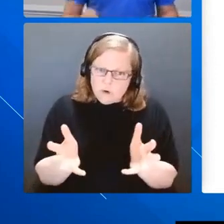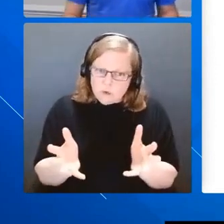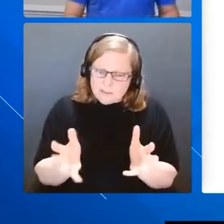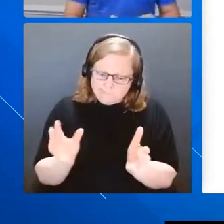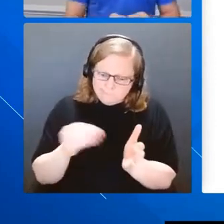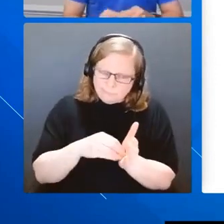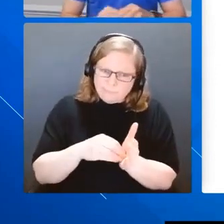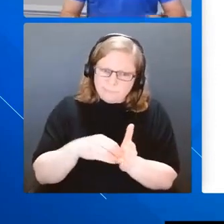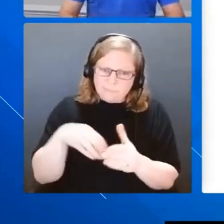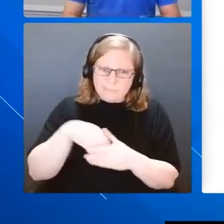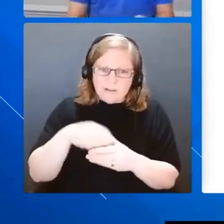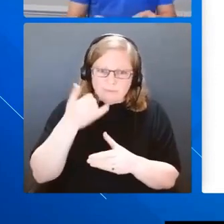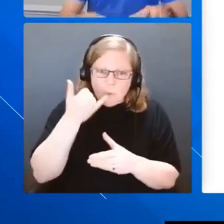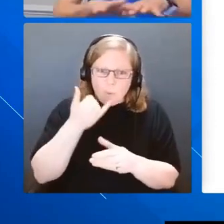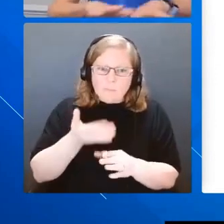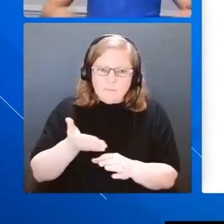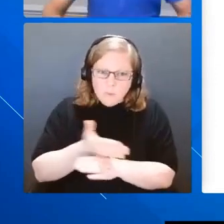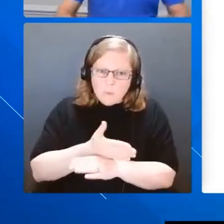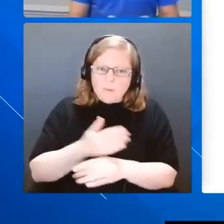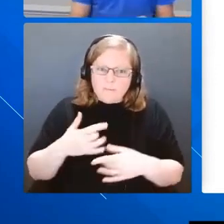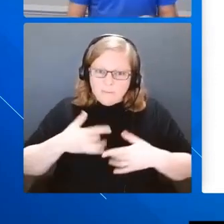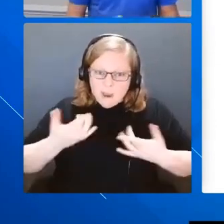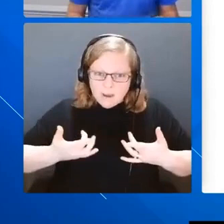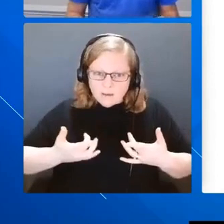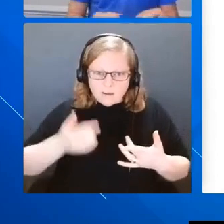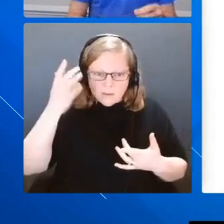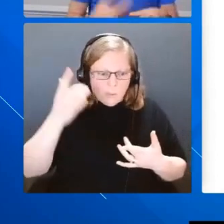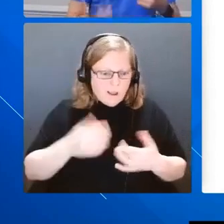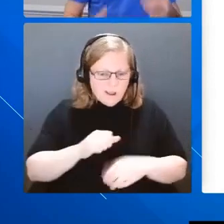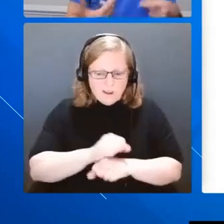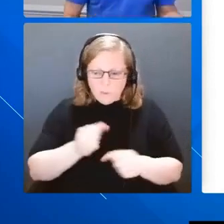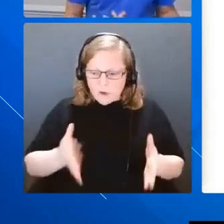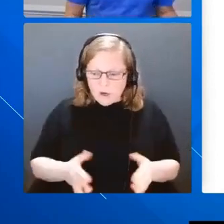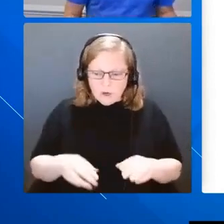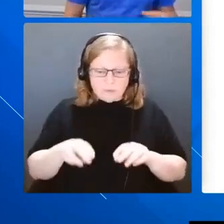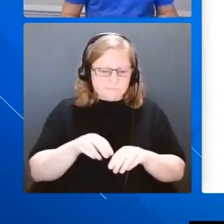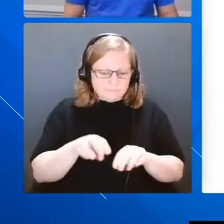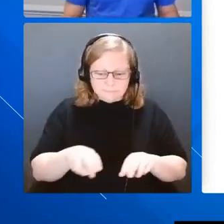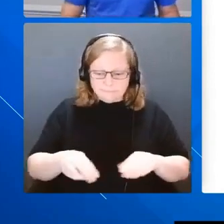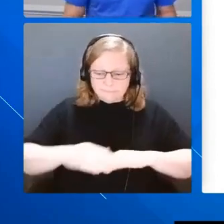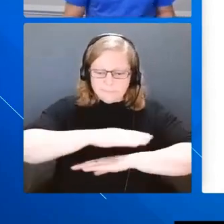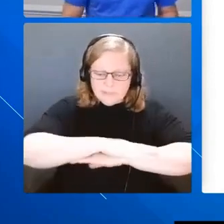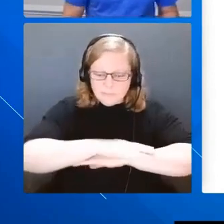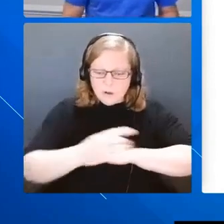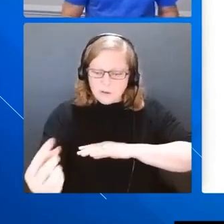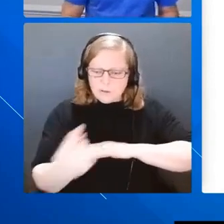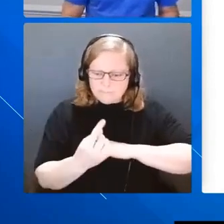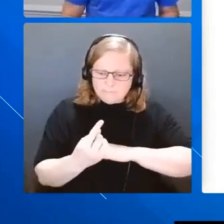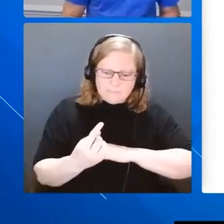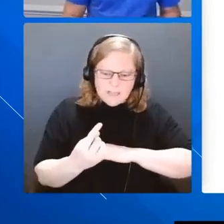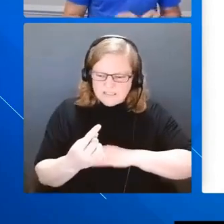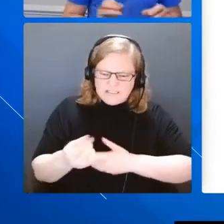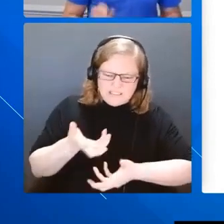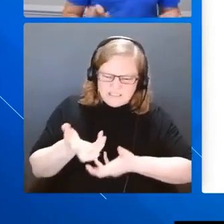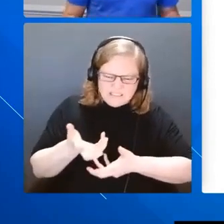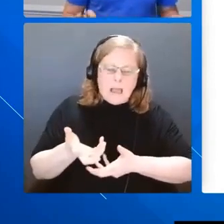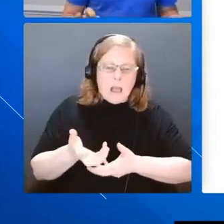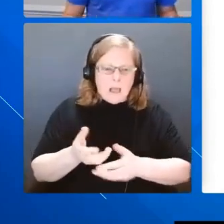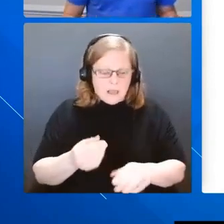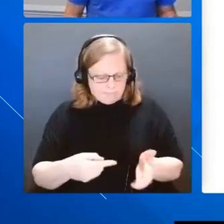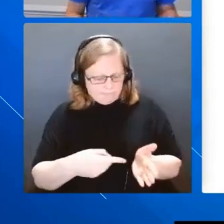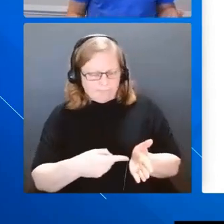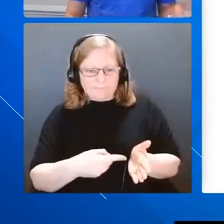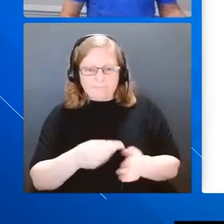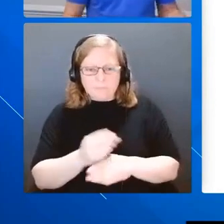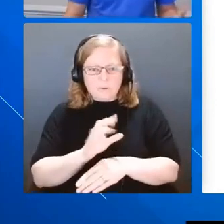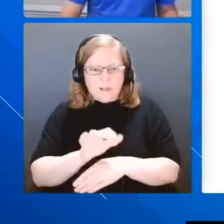if you're running the desk or your help desk worker or the registration desk workers, so they kind of know how to use it, play around with it a little bit. Very effective